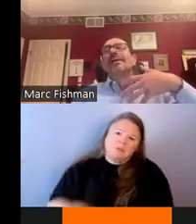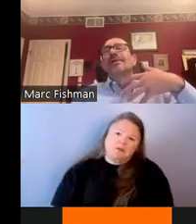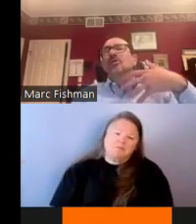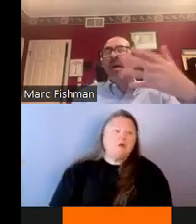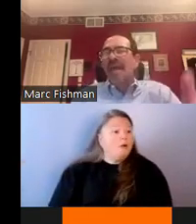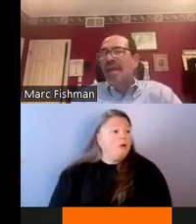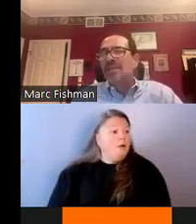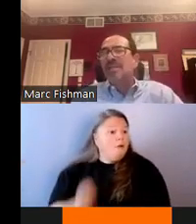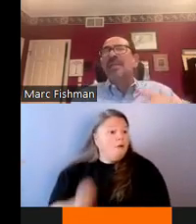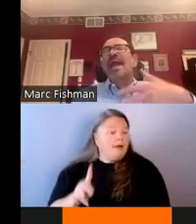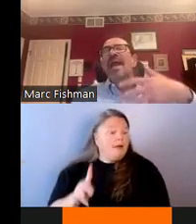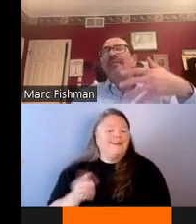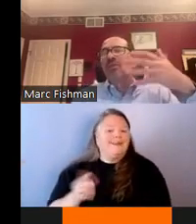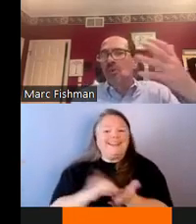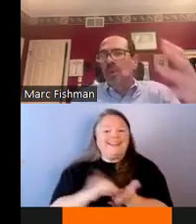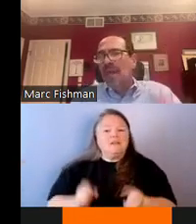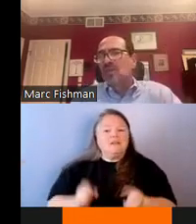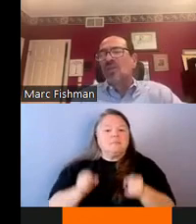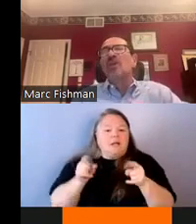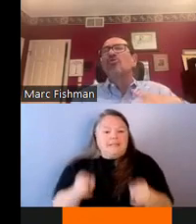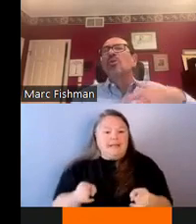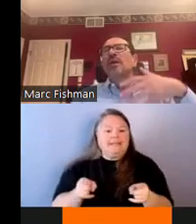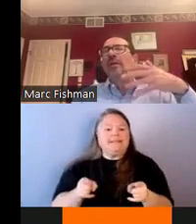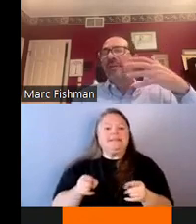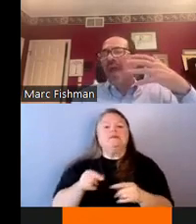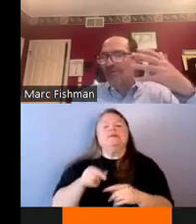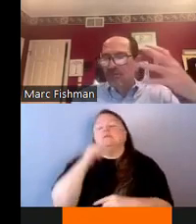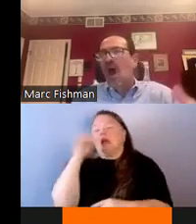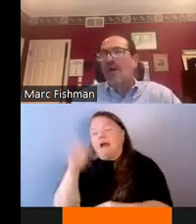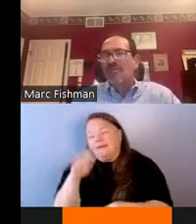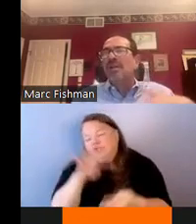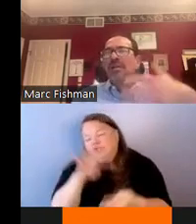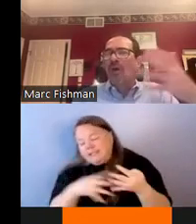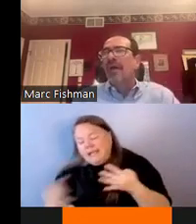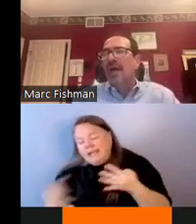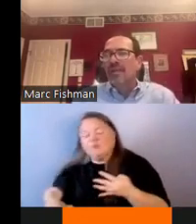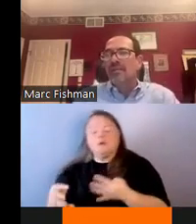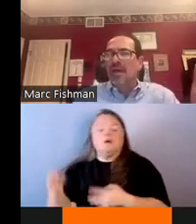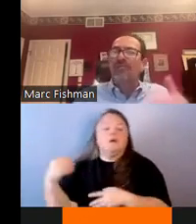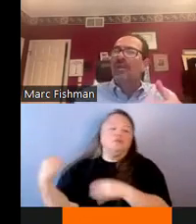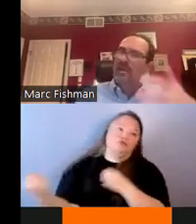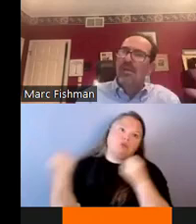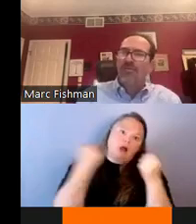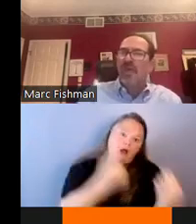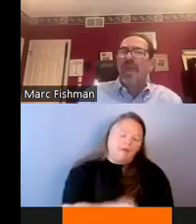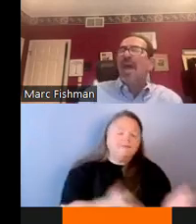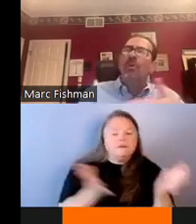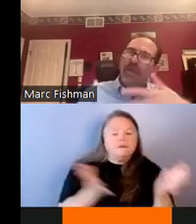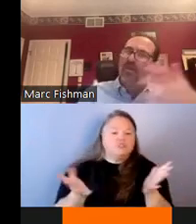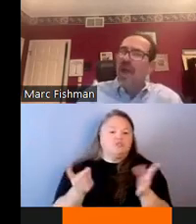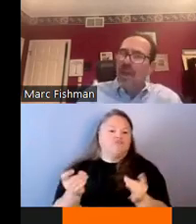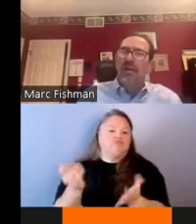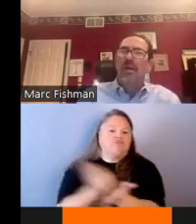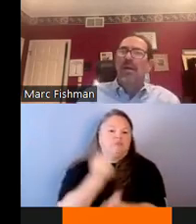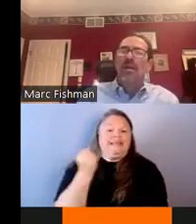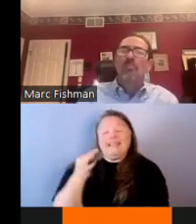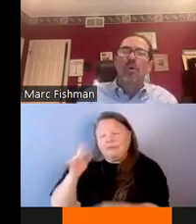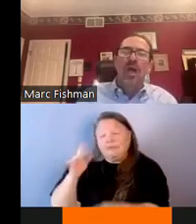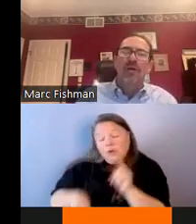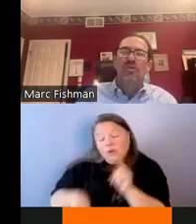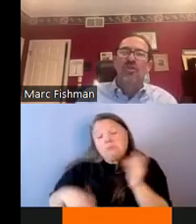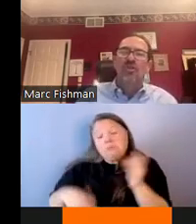Again, spontaneously, not having to do a lot of scheduling to have her drive in and all that kind of stuff. And if you can, well, then you've got